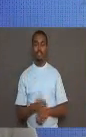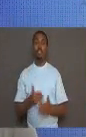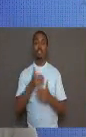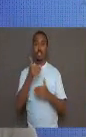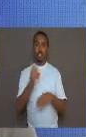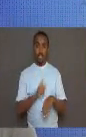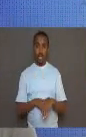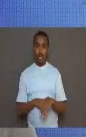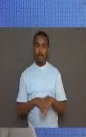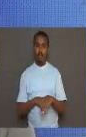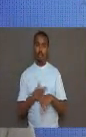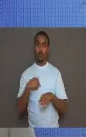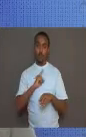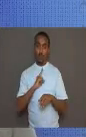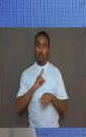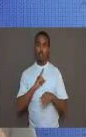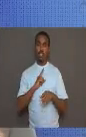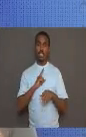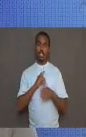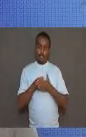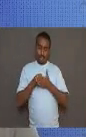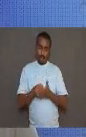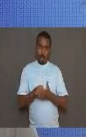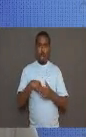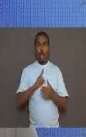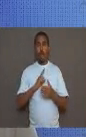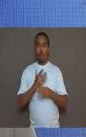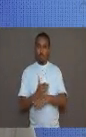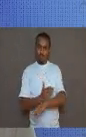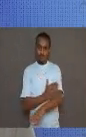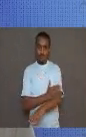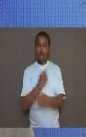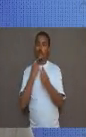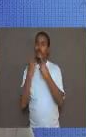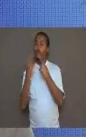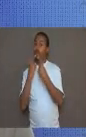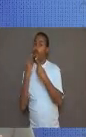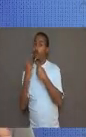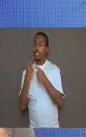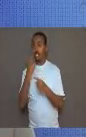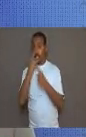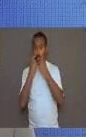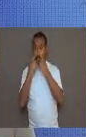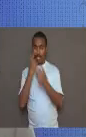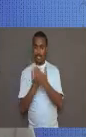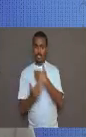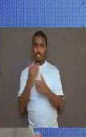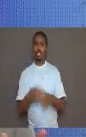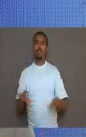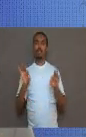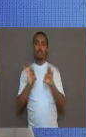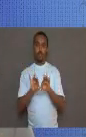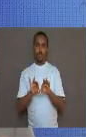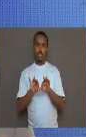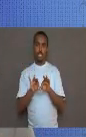Next time, we will improve our speaking skills by discussing the importance